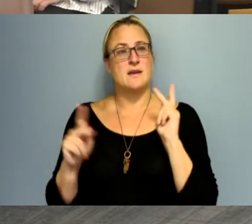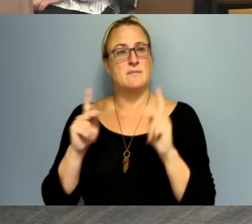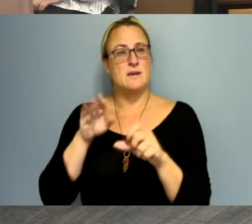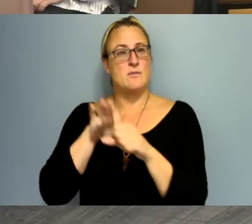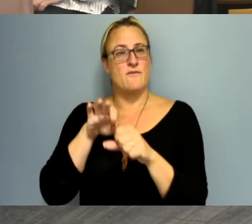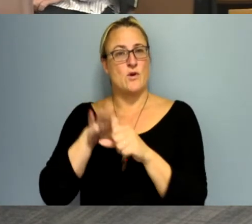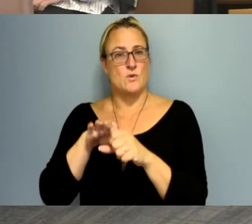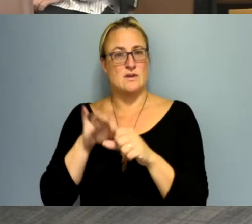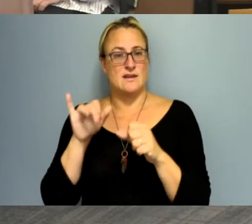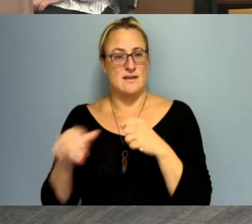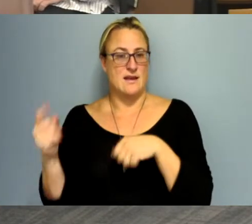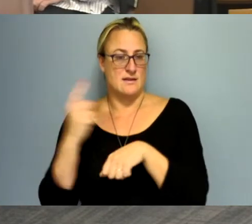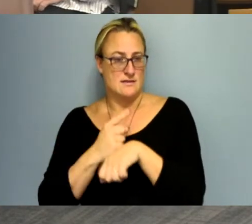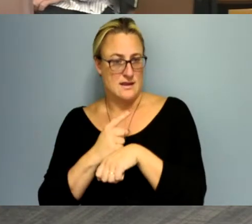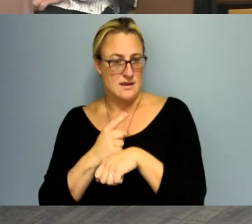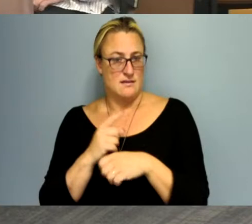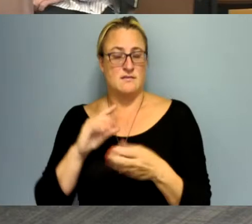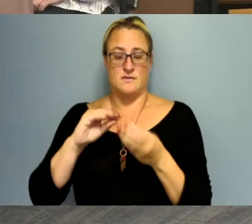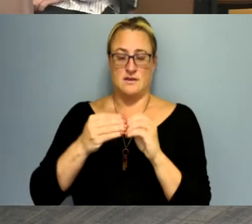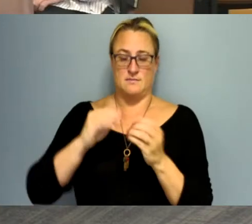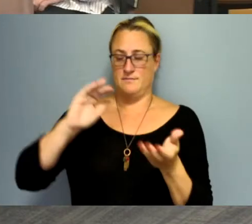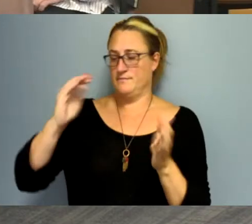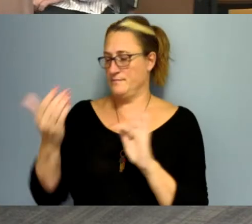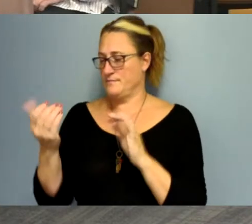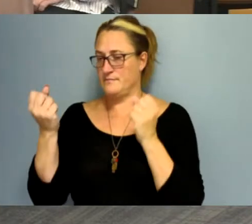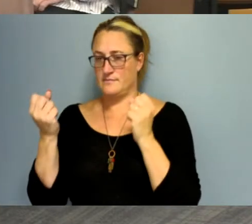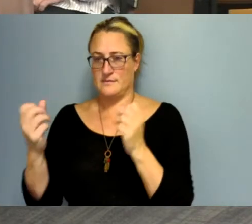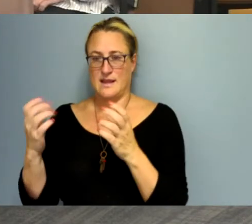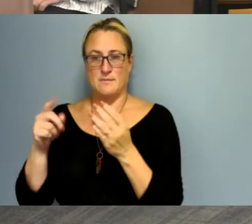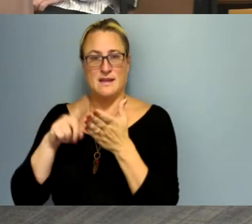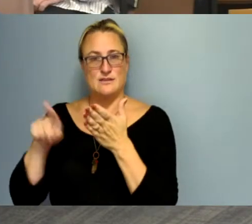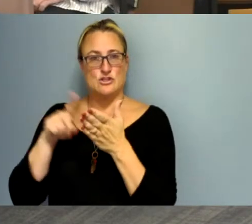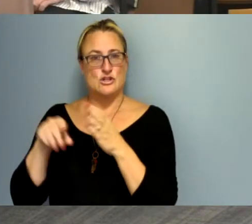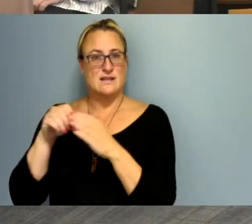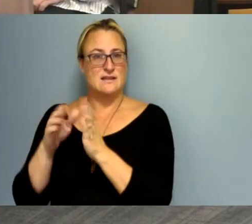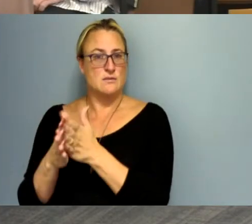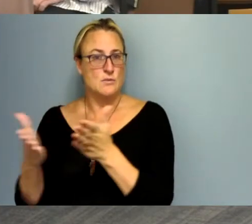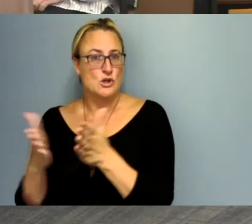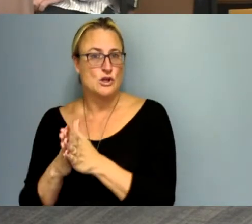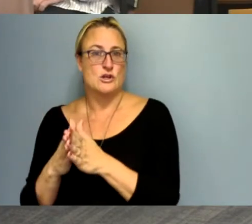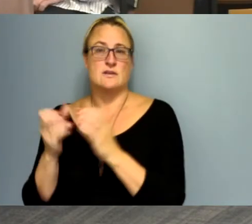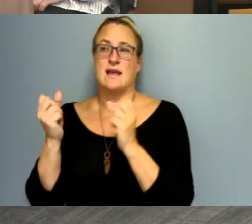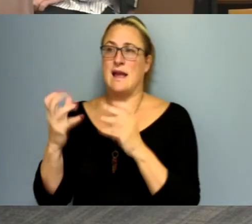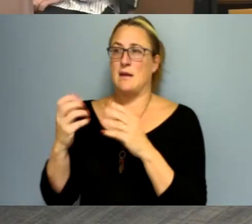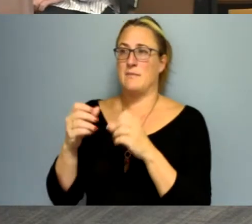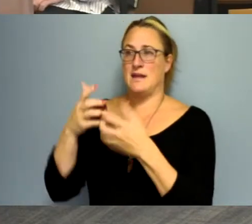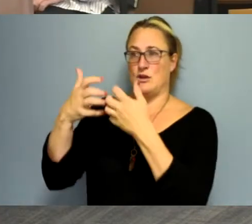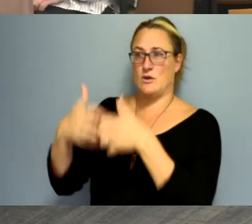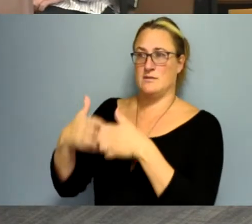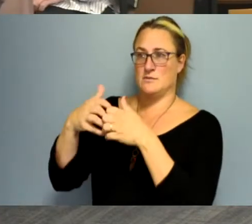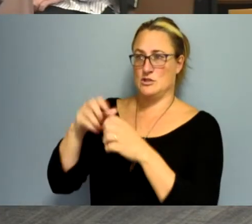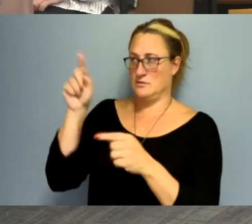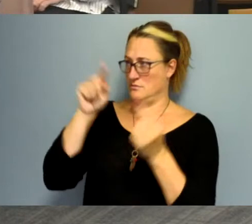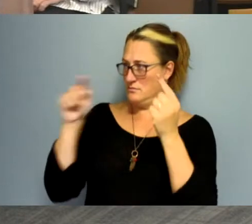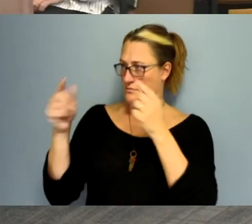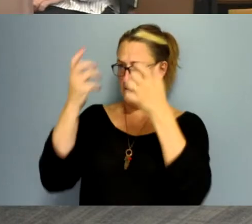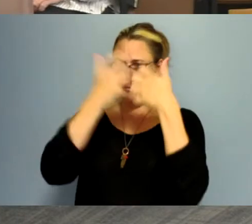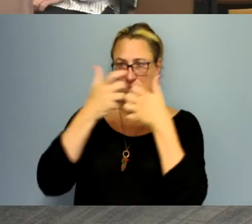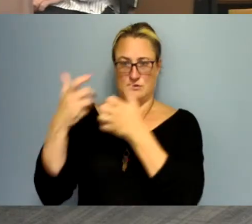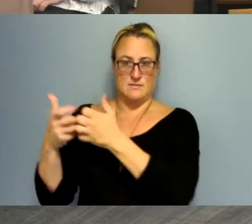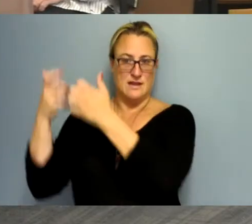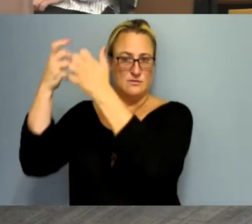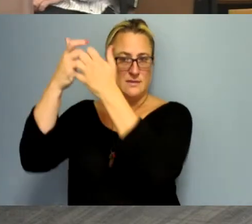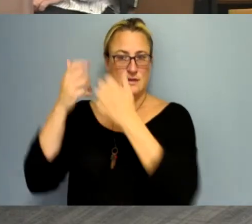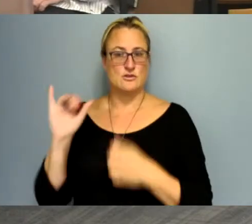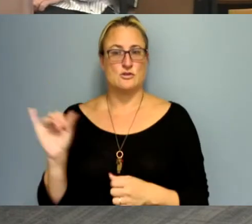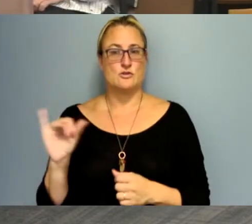That number then can be compared to how many people have checked in the poll books versus how many people have voted on the voting machines, and all those numbers should match.